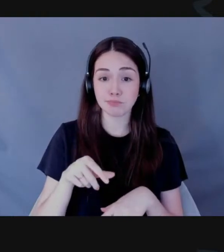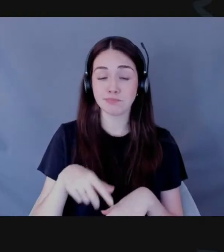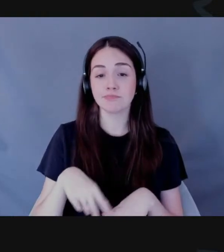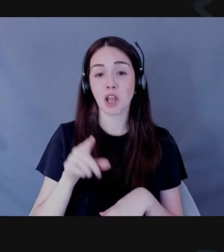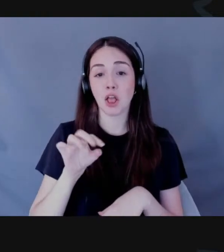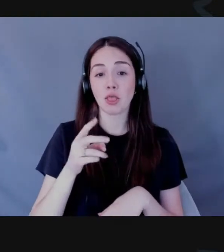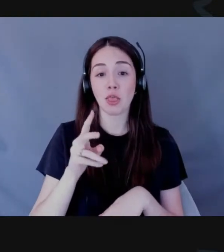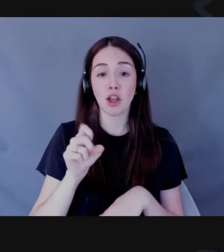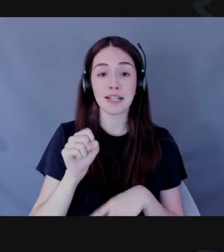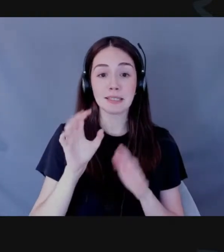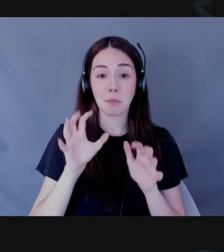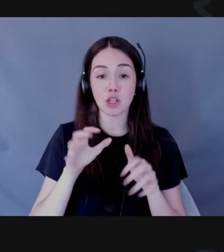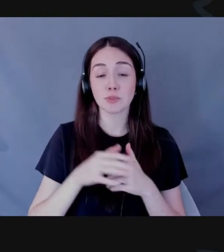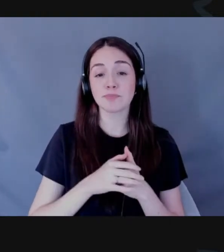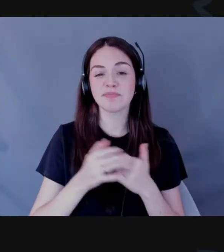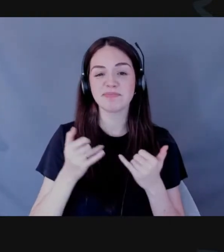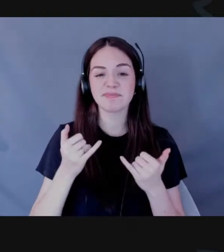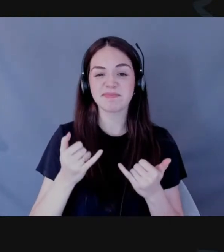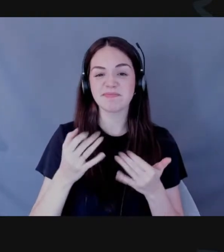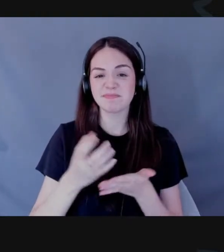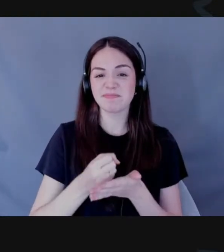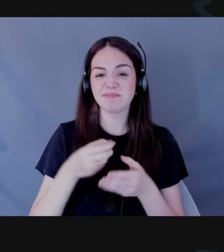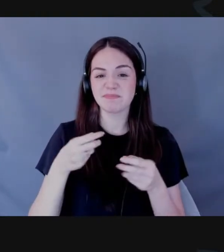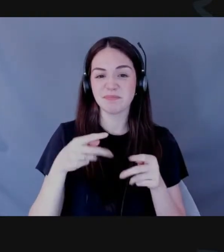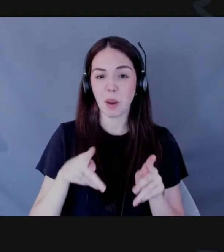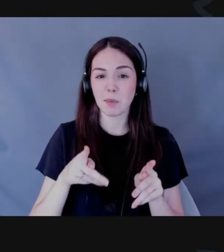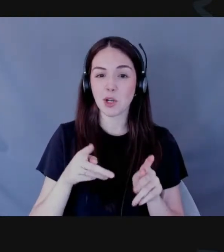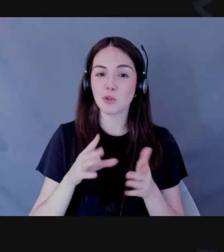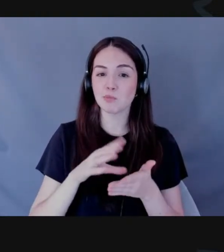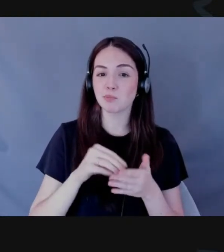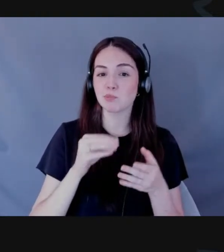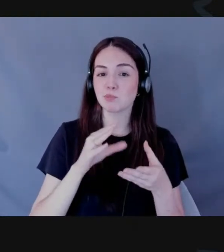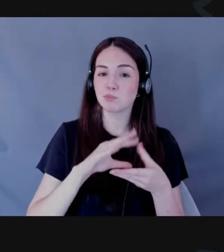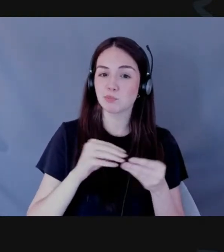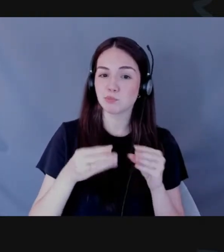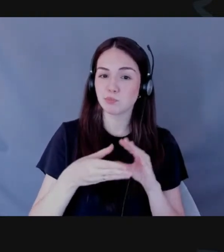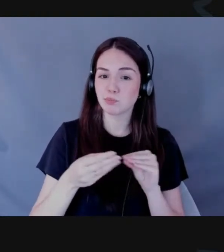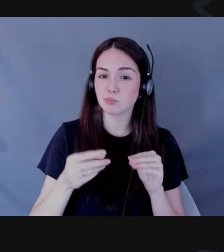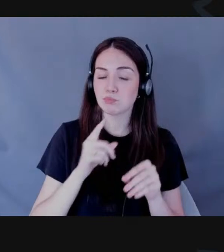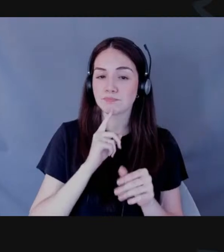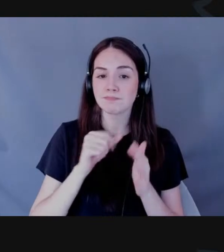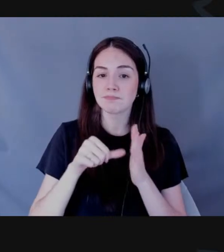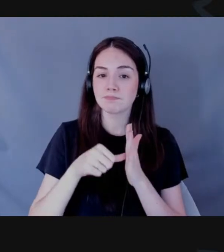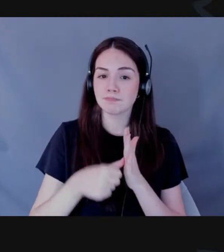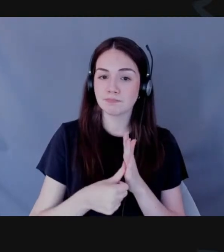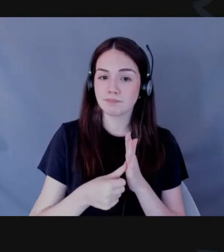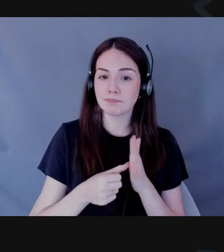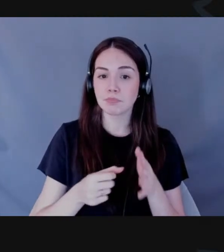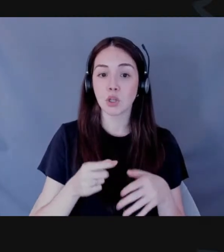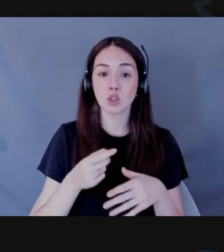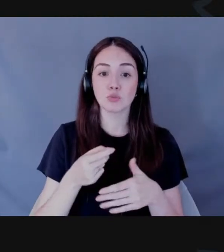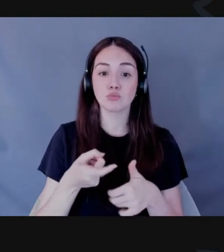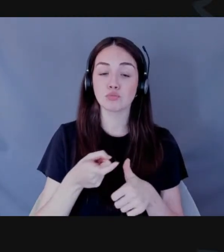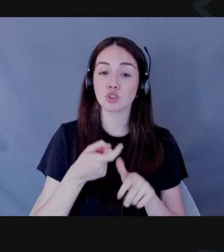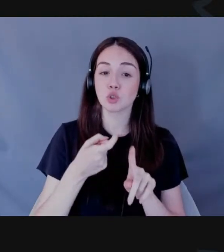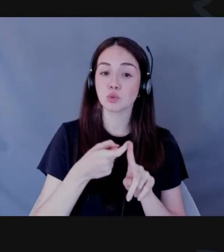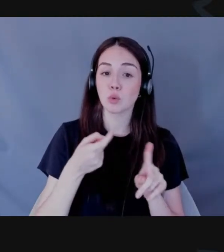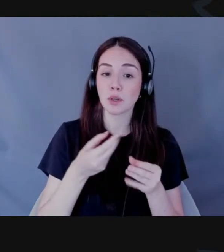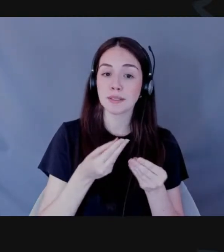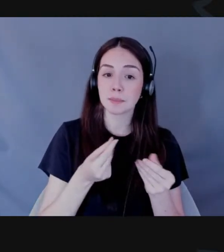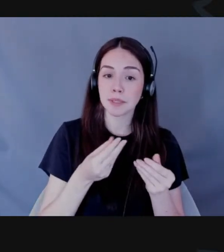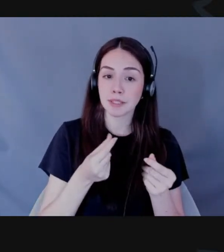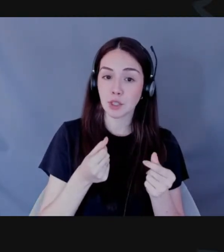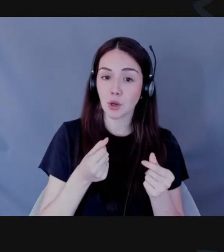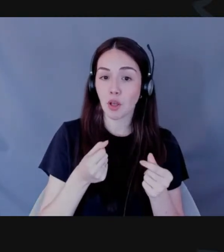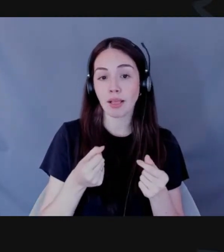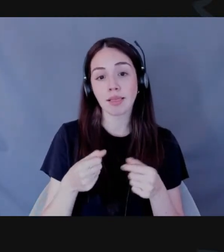Learn lectures are an opportunity to hear stories of Maryland's people and to highlight the use of primary source materials and the value of archives in uncovering